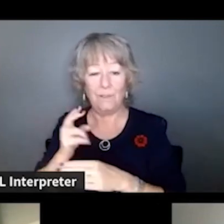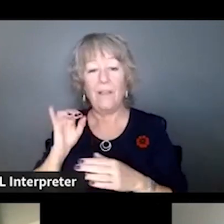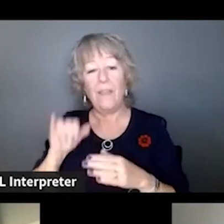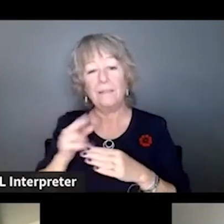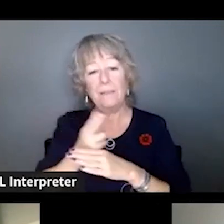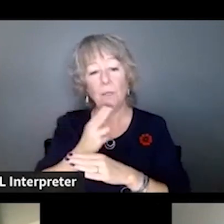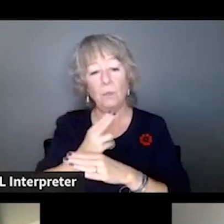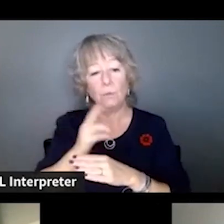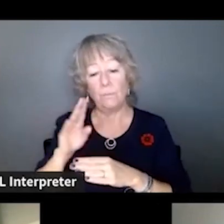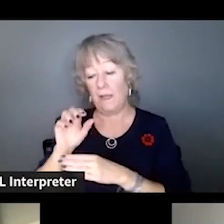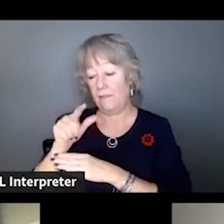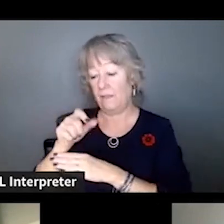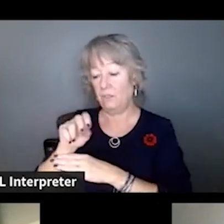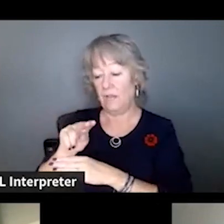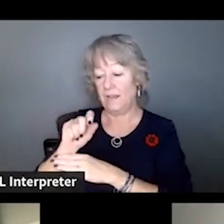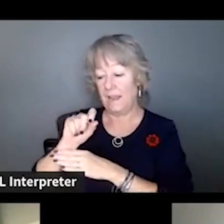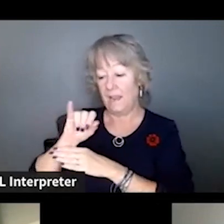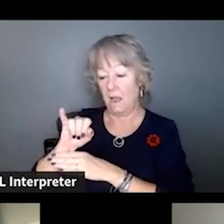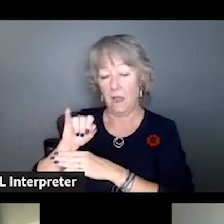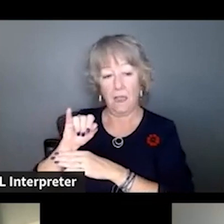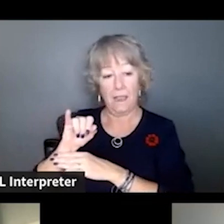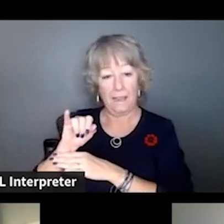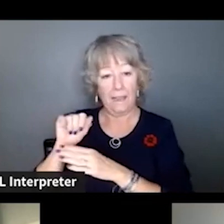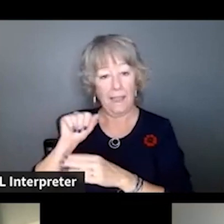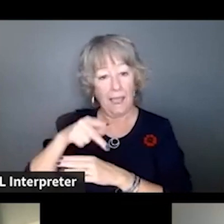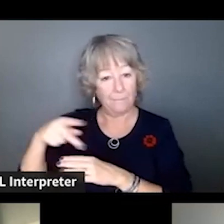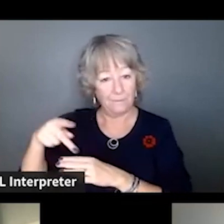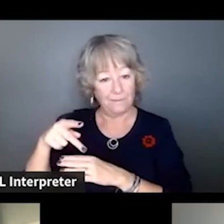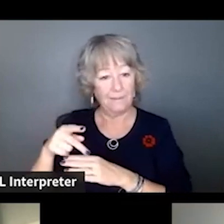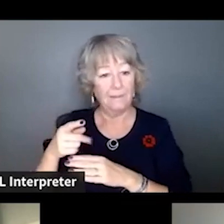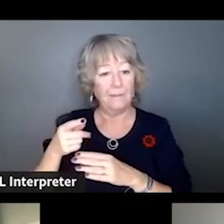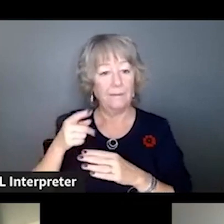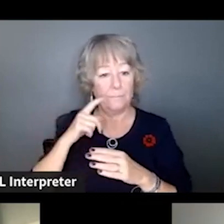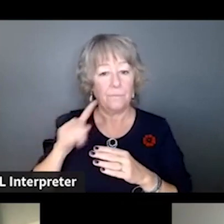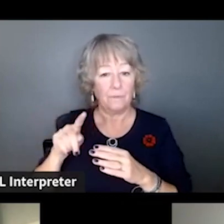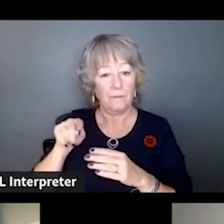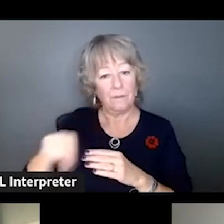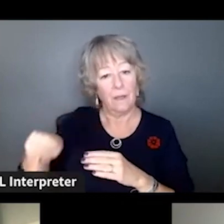used by the GenAI applications to, generate content.